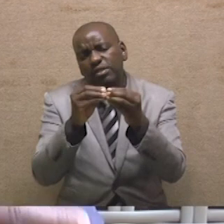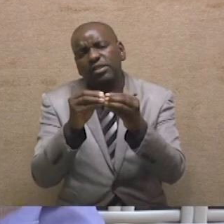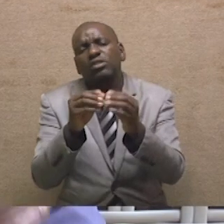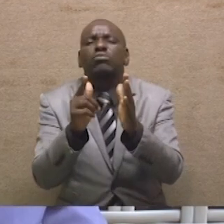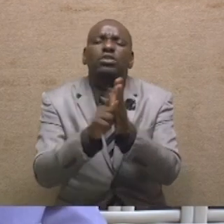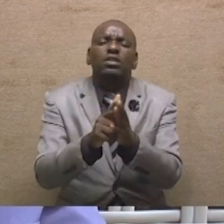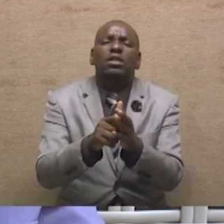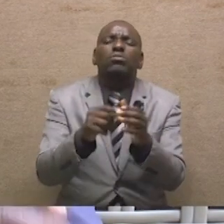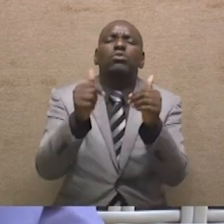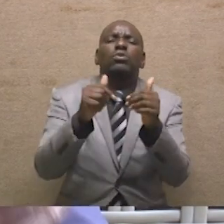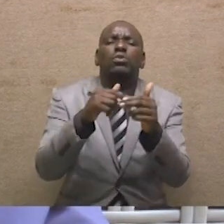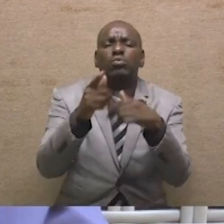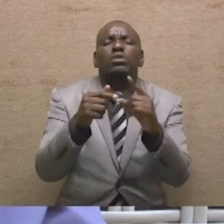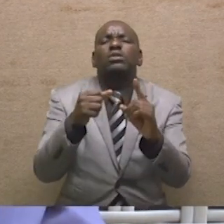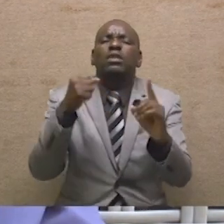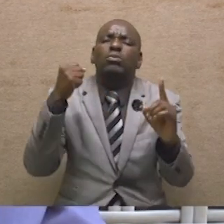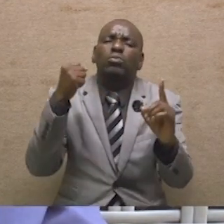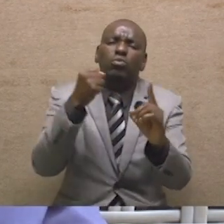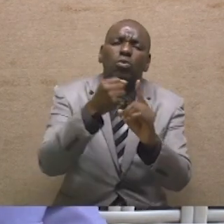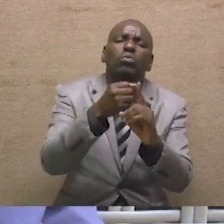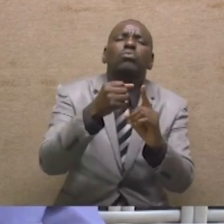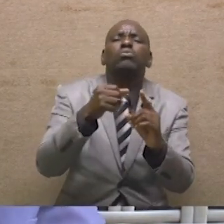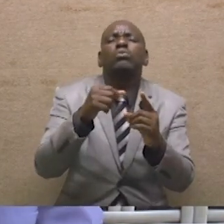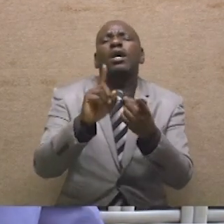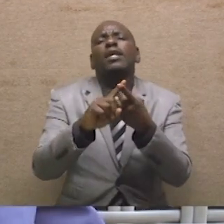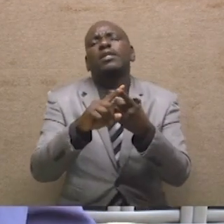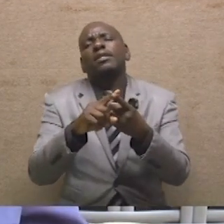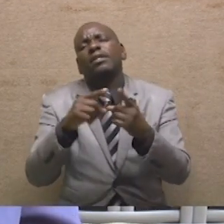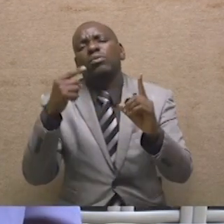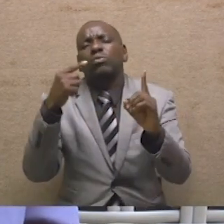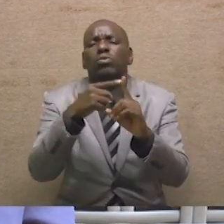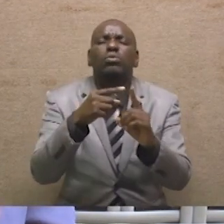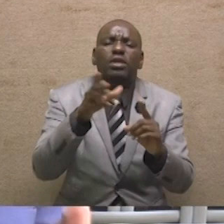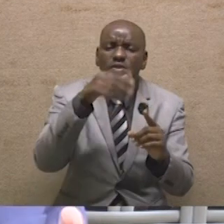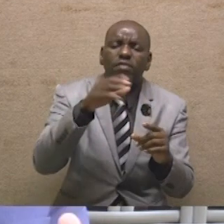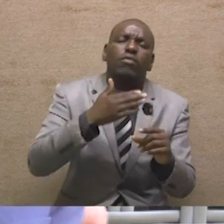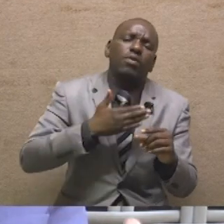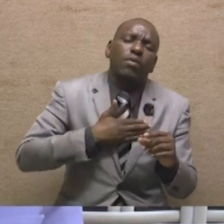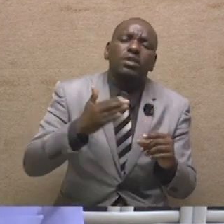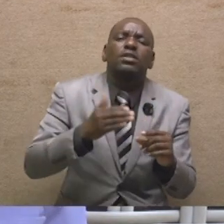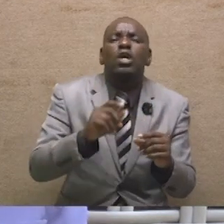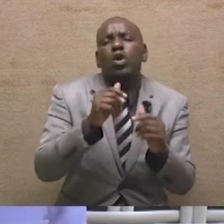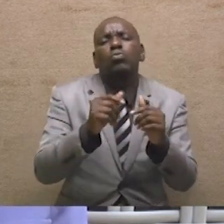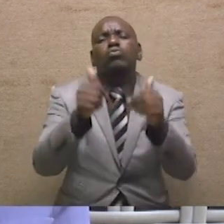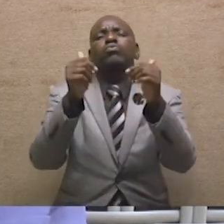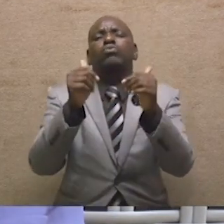of legislation and amendment of that legislation towards the goal that we all want. And in this case, it is